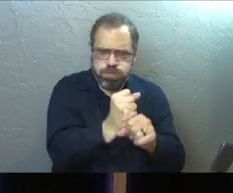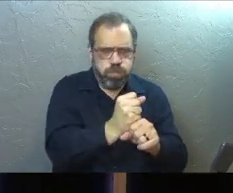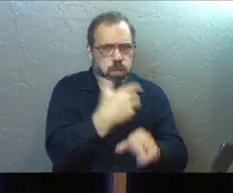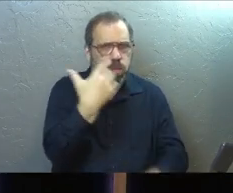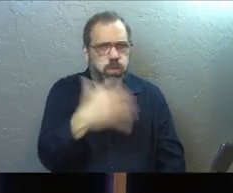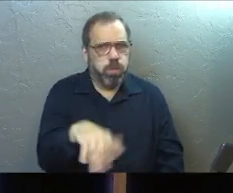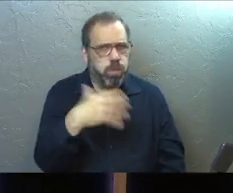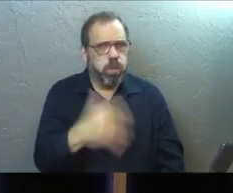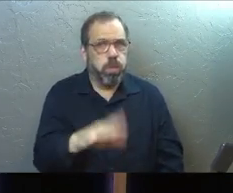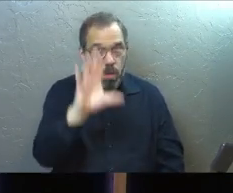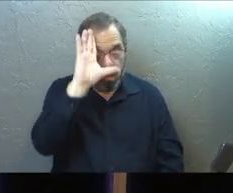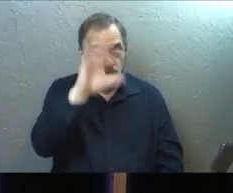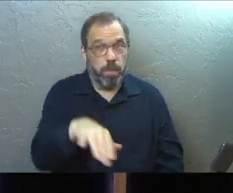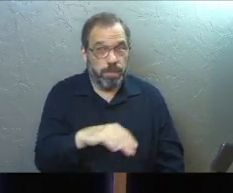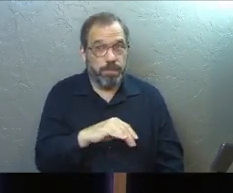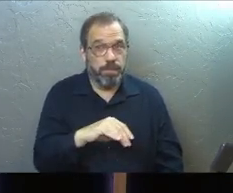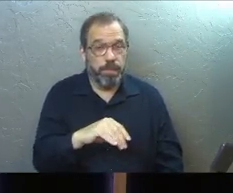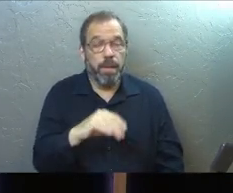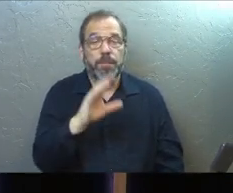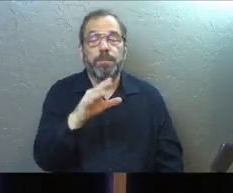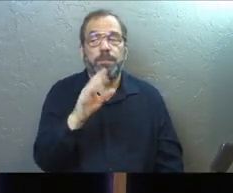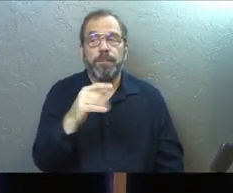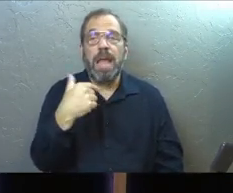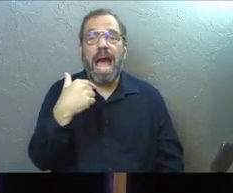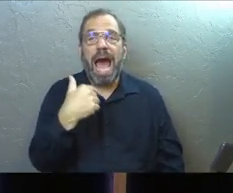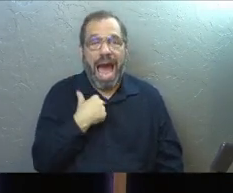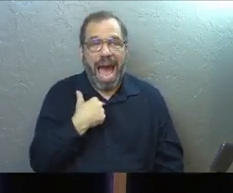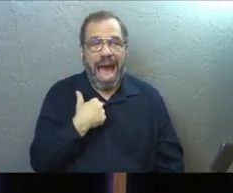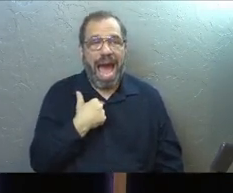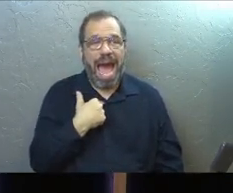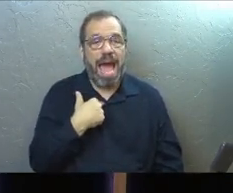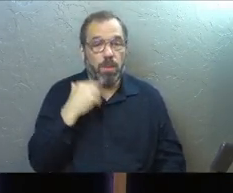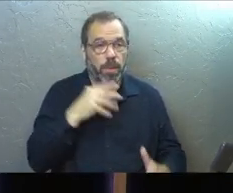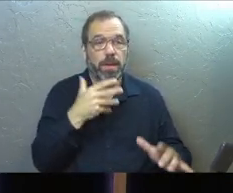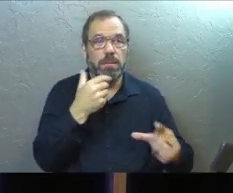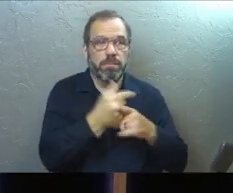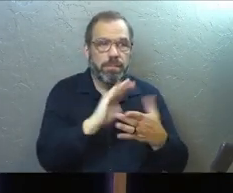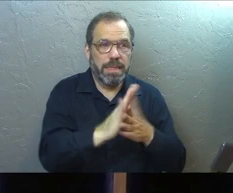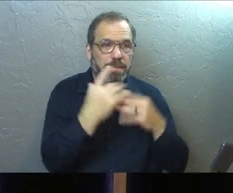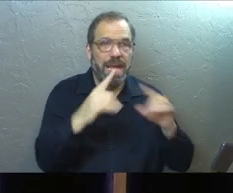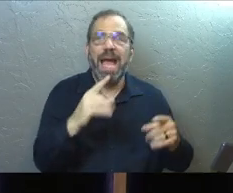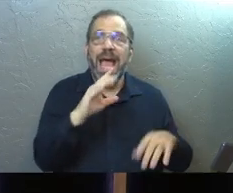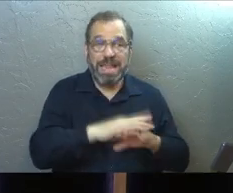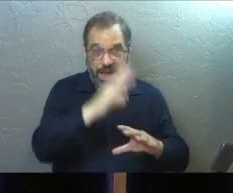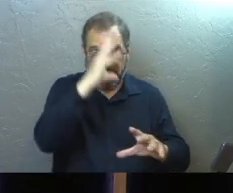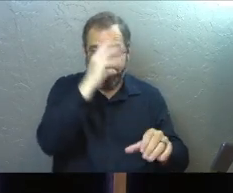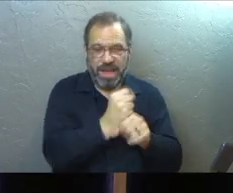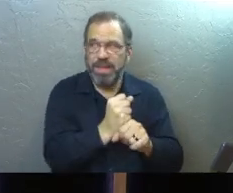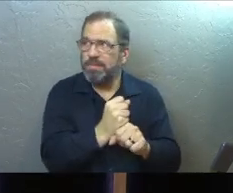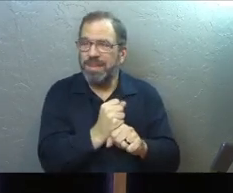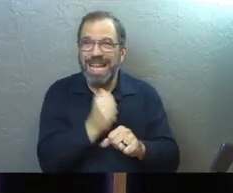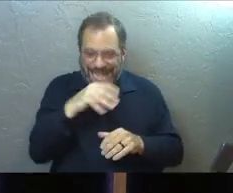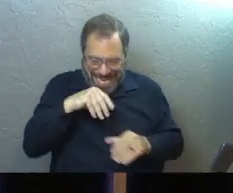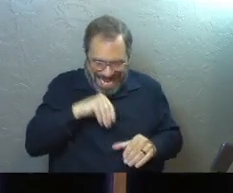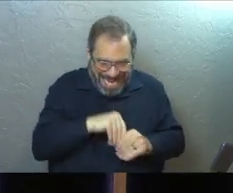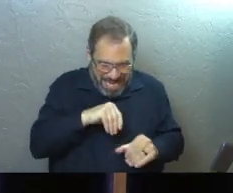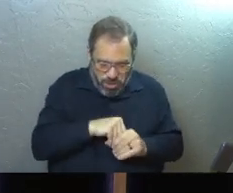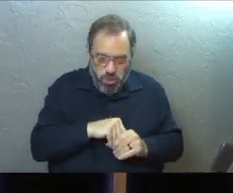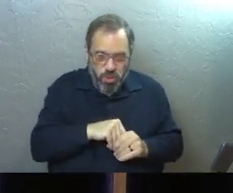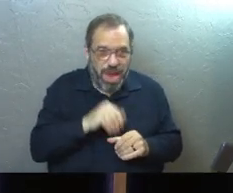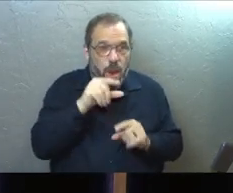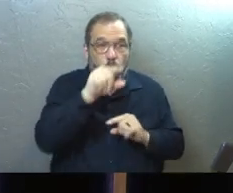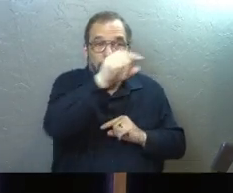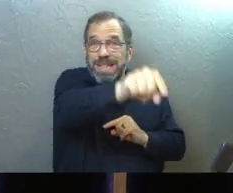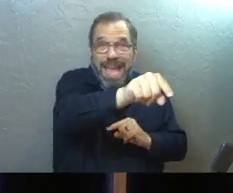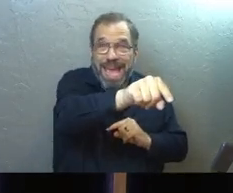you. That I'll get through to the other side. And that leap of faith, it's not in you and it's not in